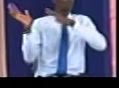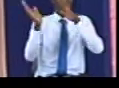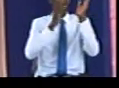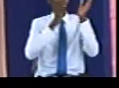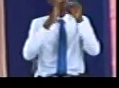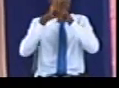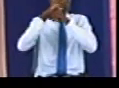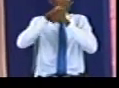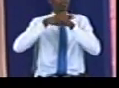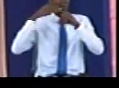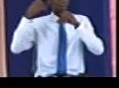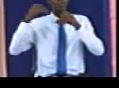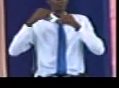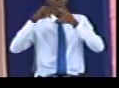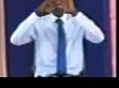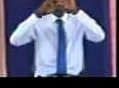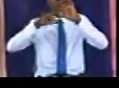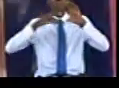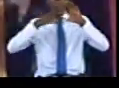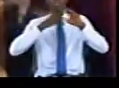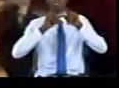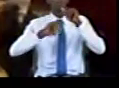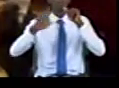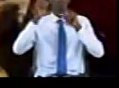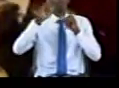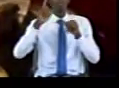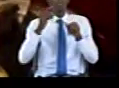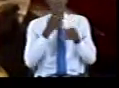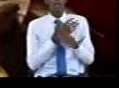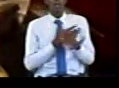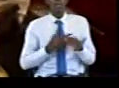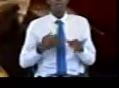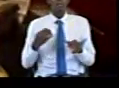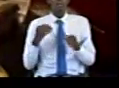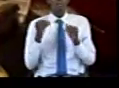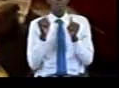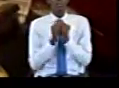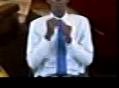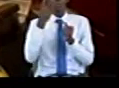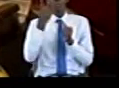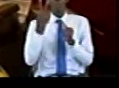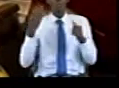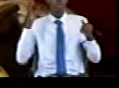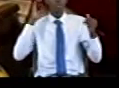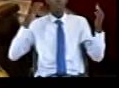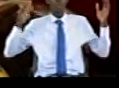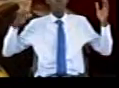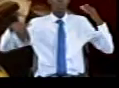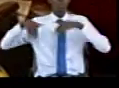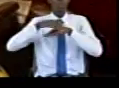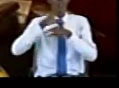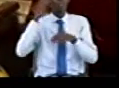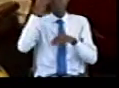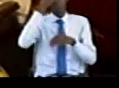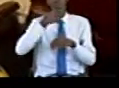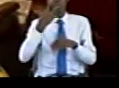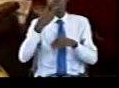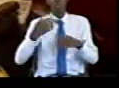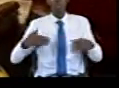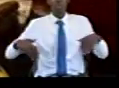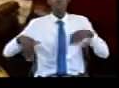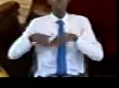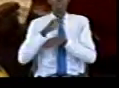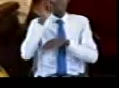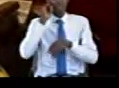wings, and with twain he covered his face, and with twain he covered his feet, and with twain he did